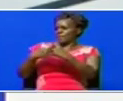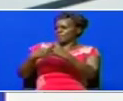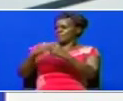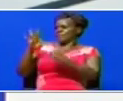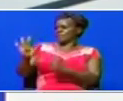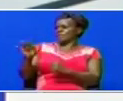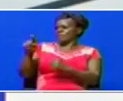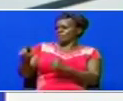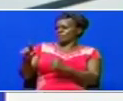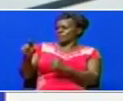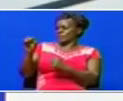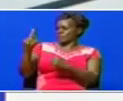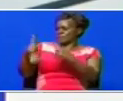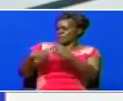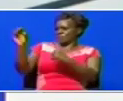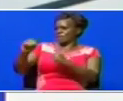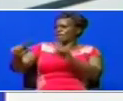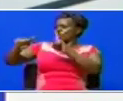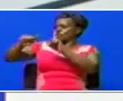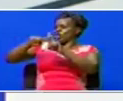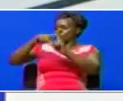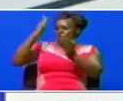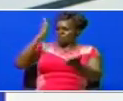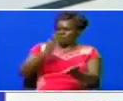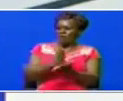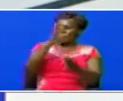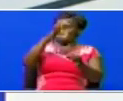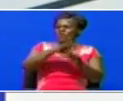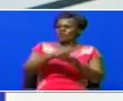83.63%. Total valid votes,